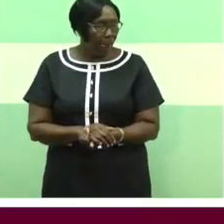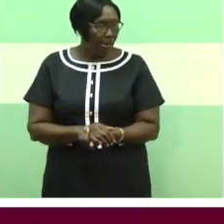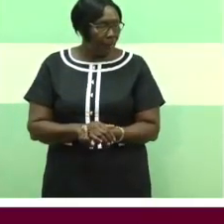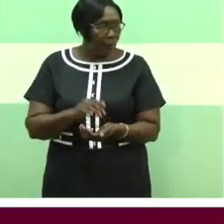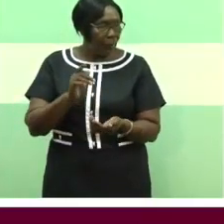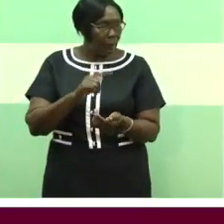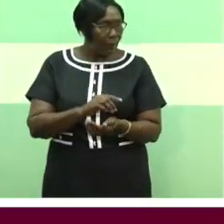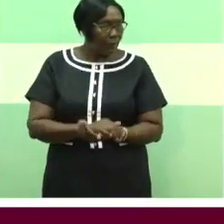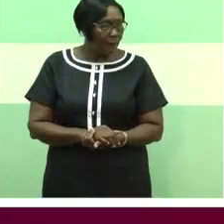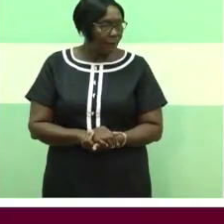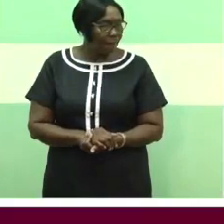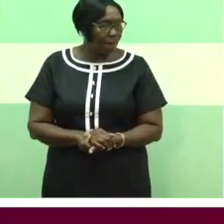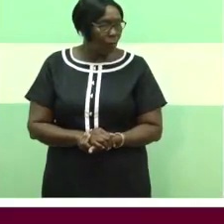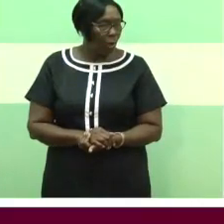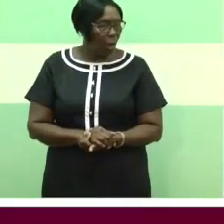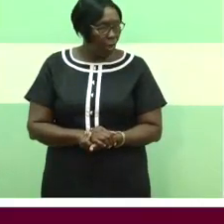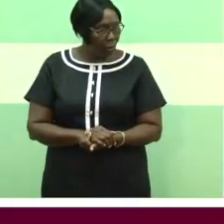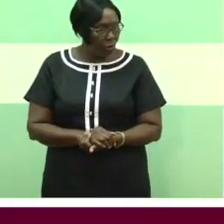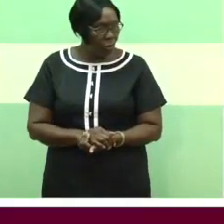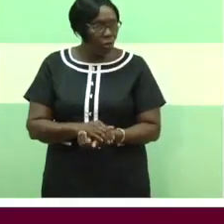your